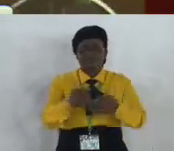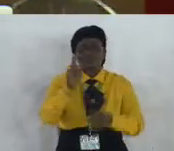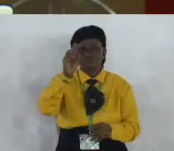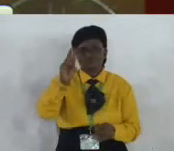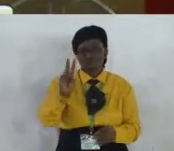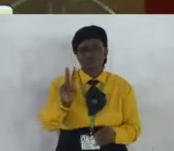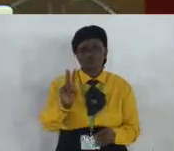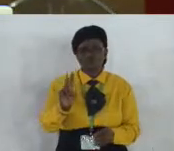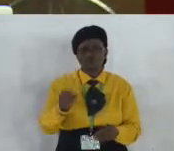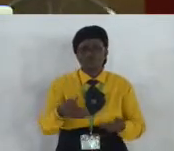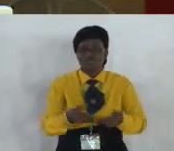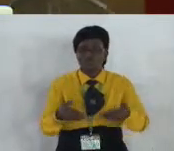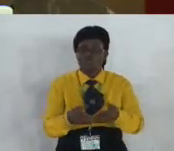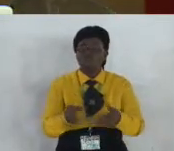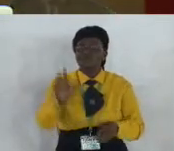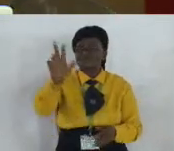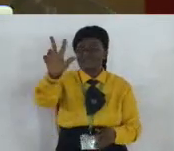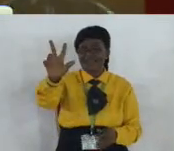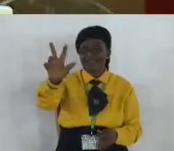Equation three.